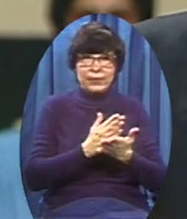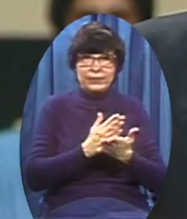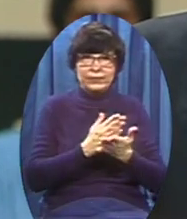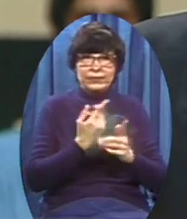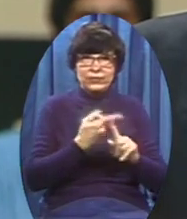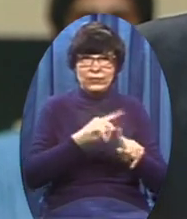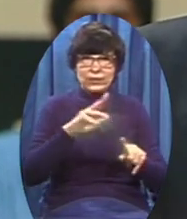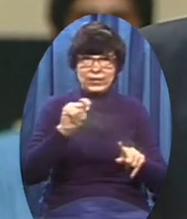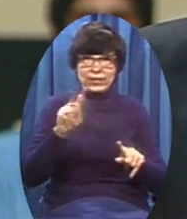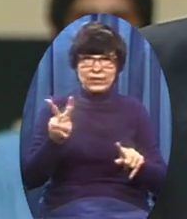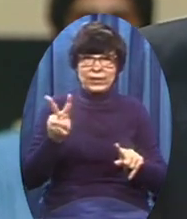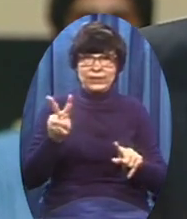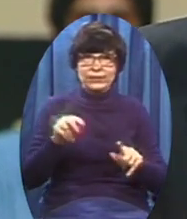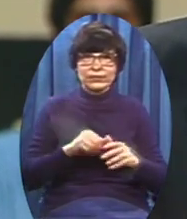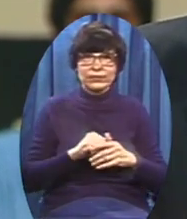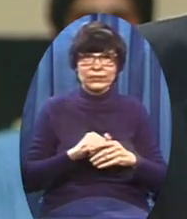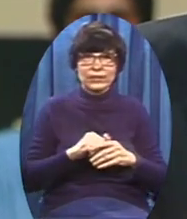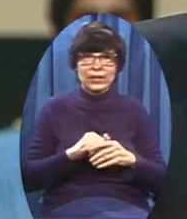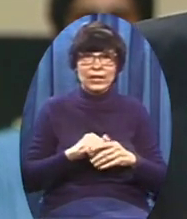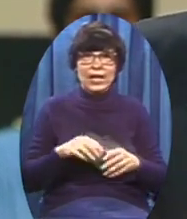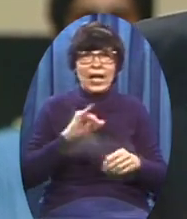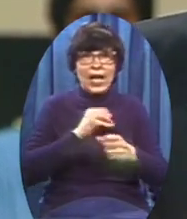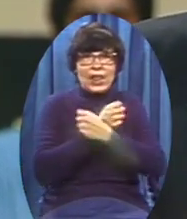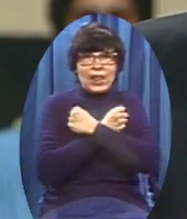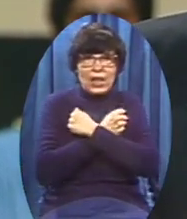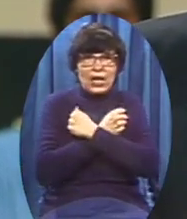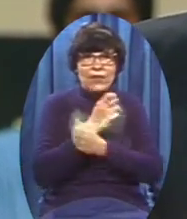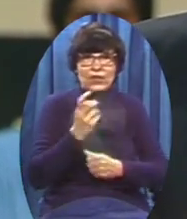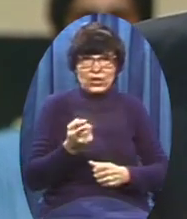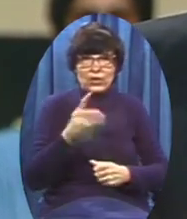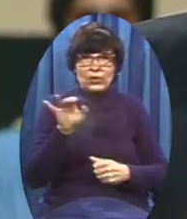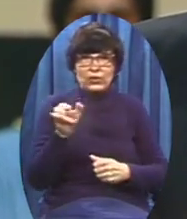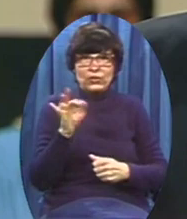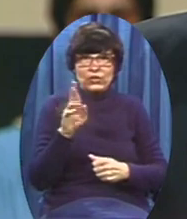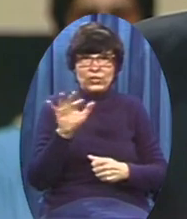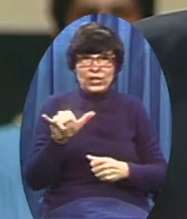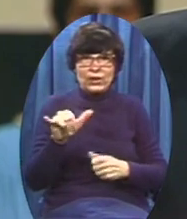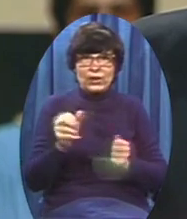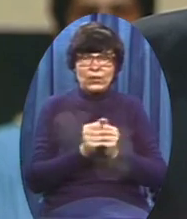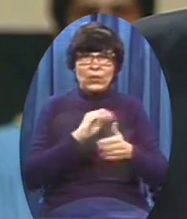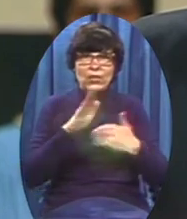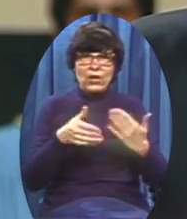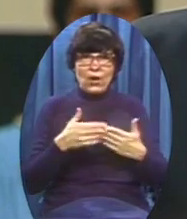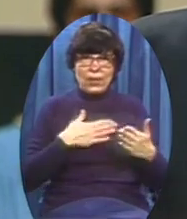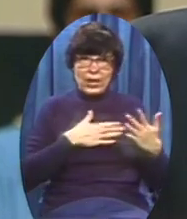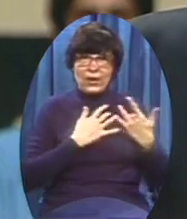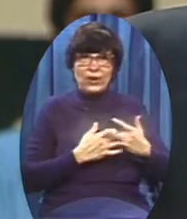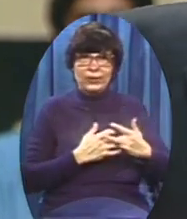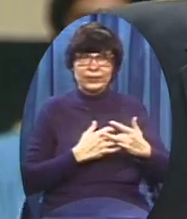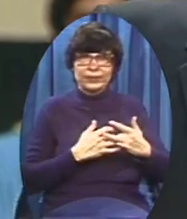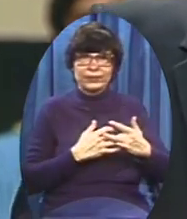heart. Brother Jerry, I love you with all of my heart, soul, mind, body, and strength.